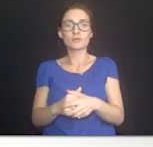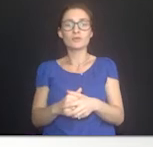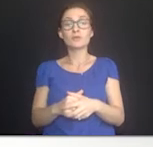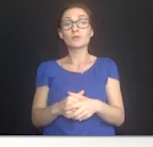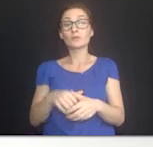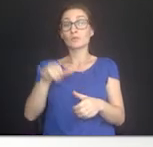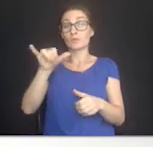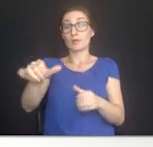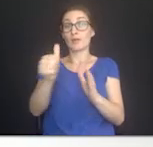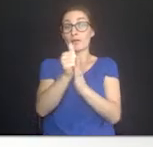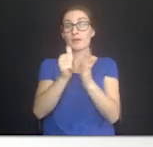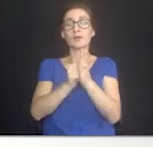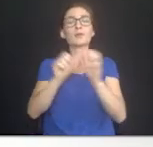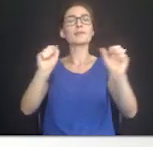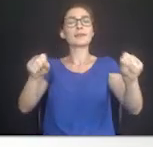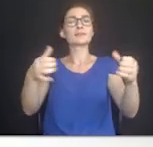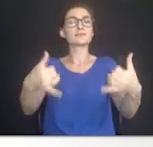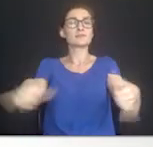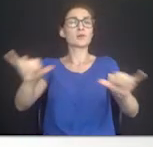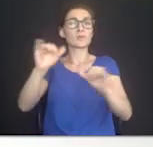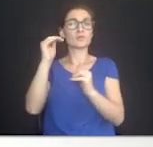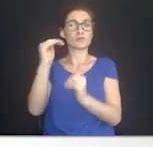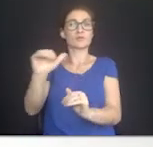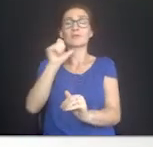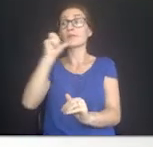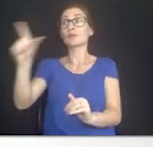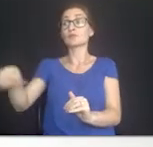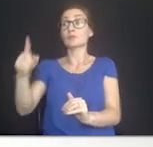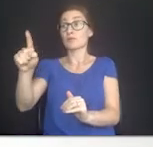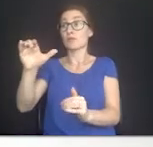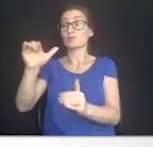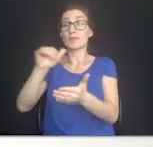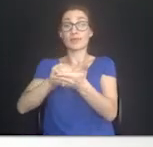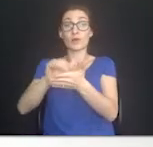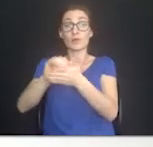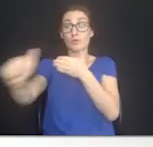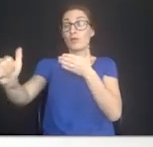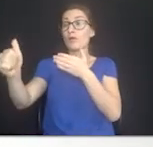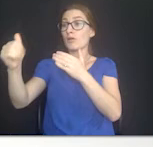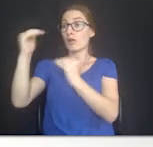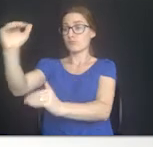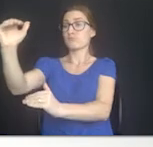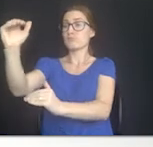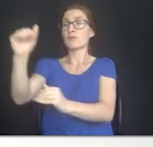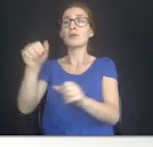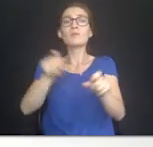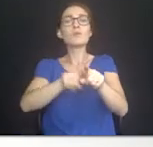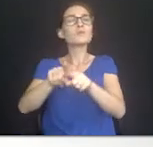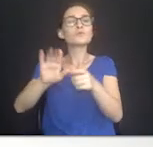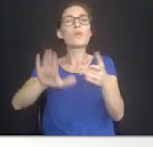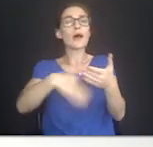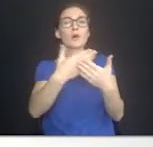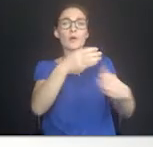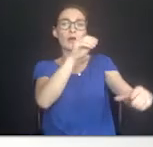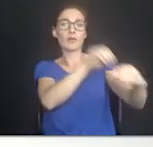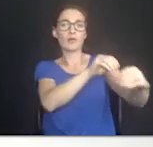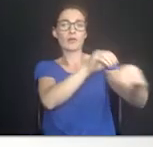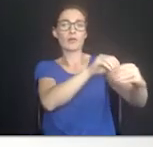little restrictive, not only to that $100,000, but the way that I get money in there, right? I'm restricted to putting $15,000 a